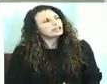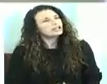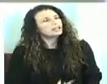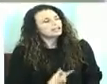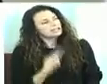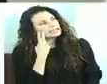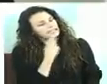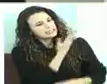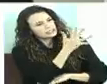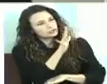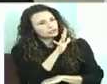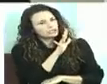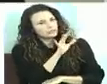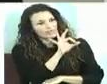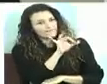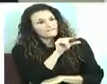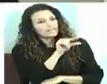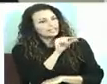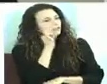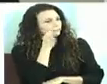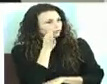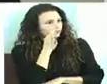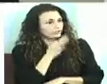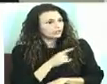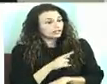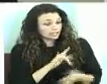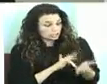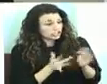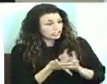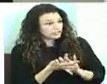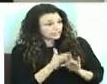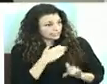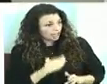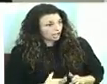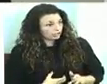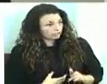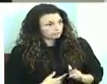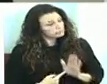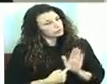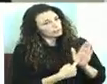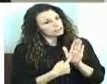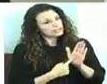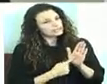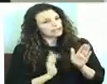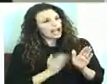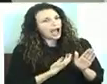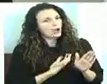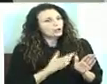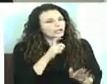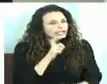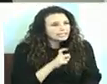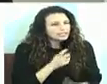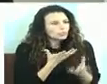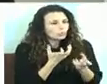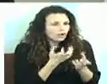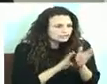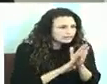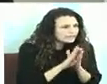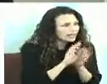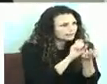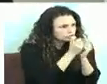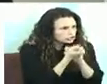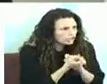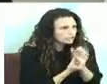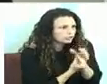tree. Now, Jesus' hunger can represent our thirst for needing and wanting change and growth in